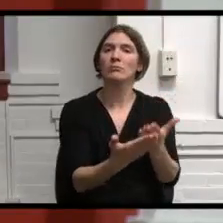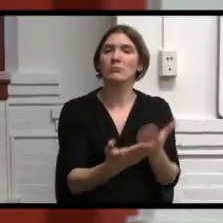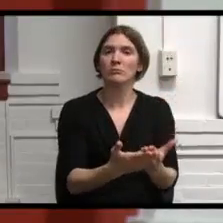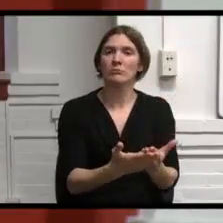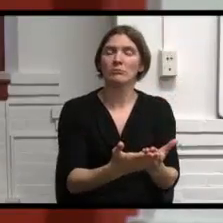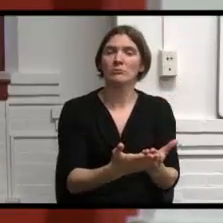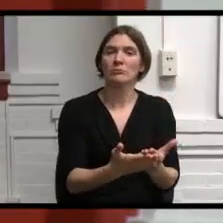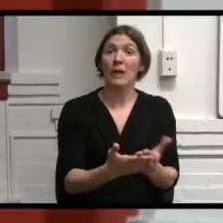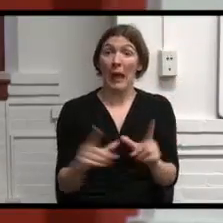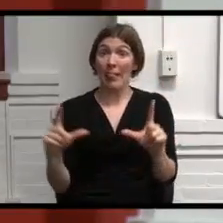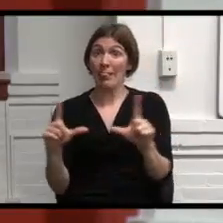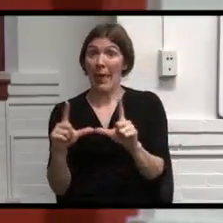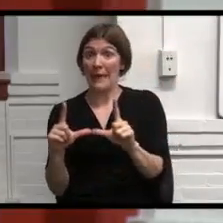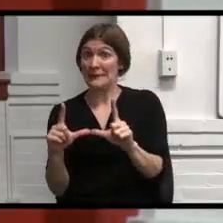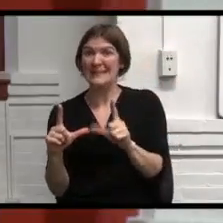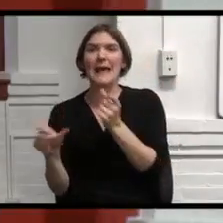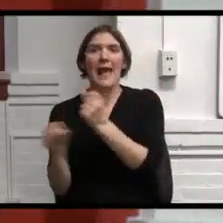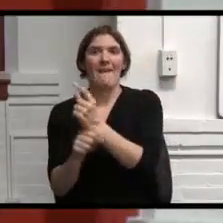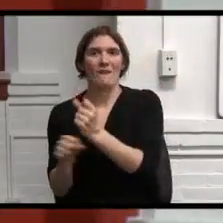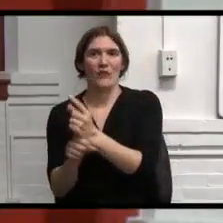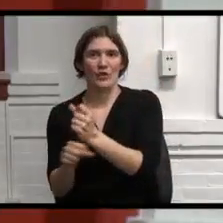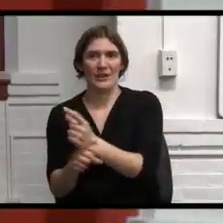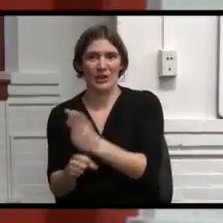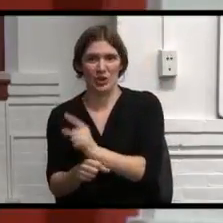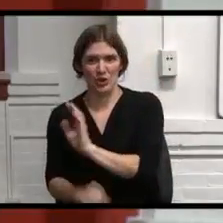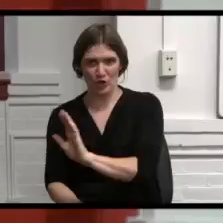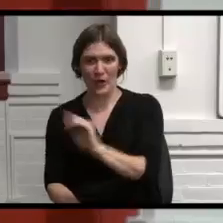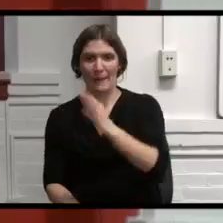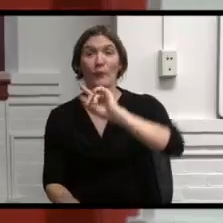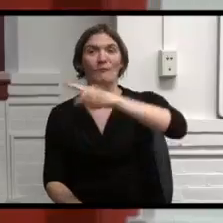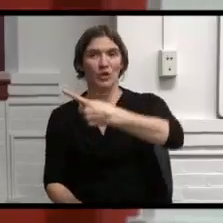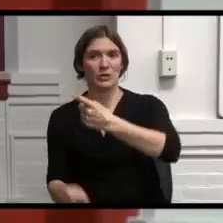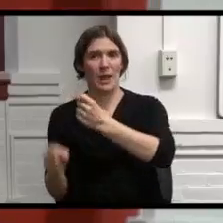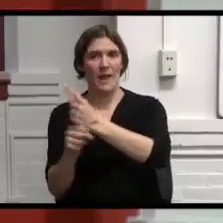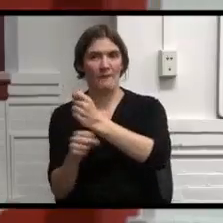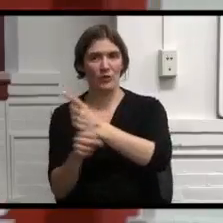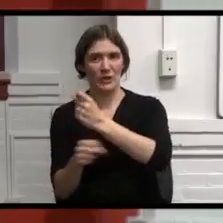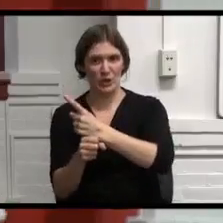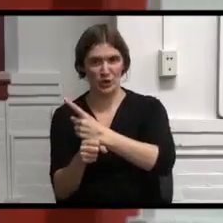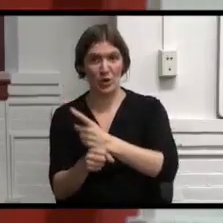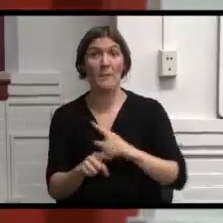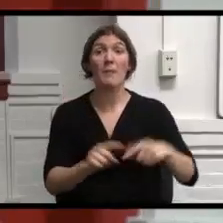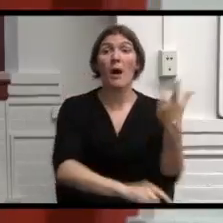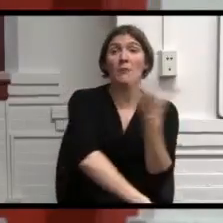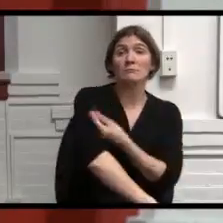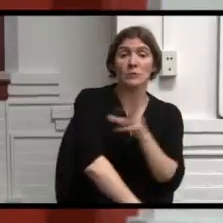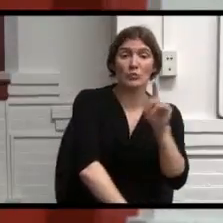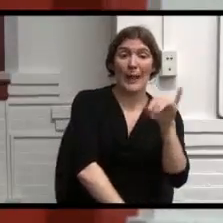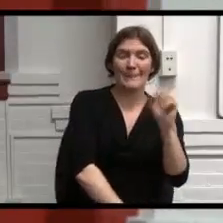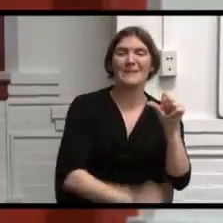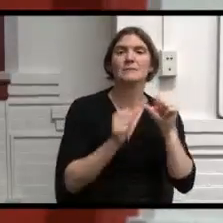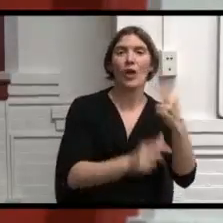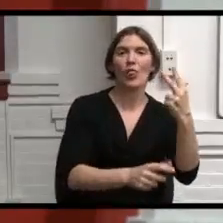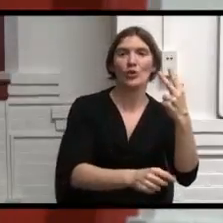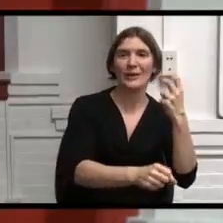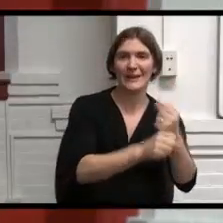So this is not the license No, expiring, it's the no, all the rabies shot. licenses are April 1st Okay. for 1 year. They Okay. all start at the same time.